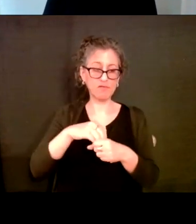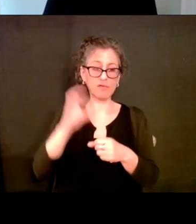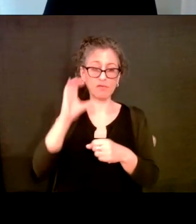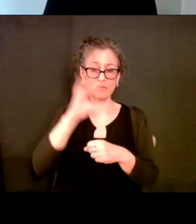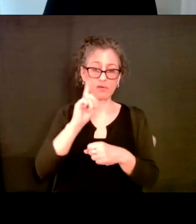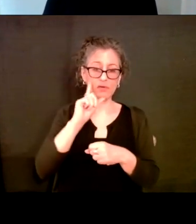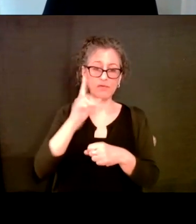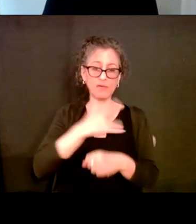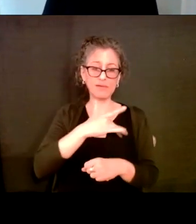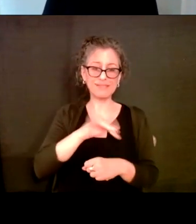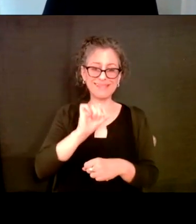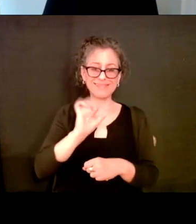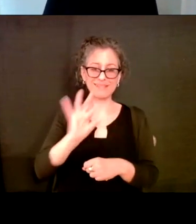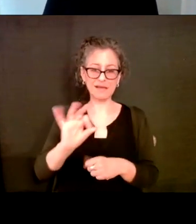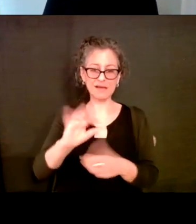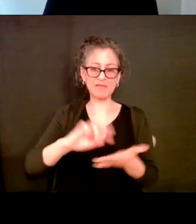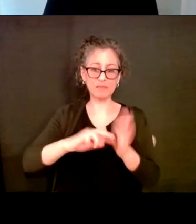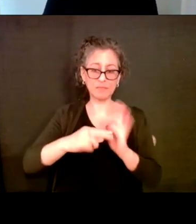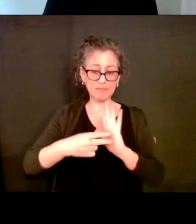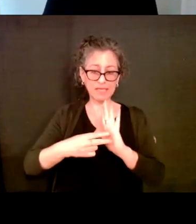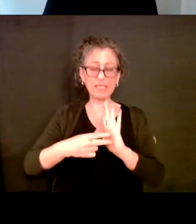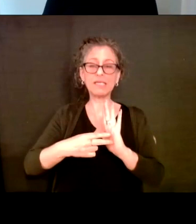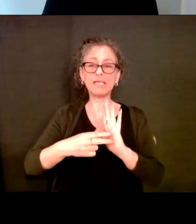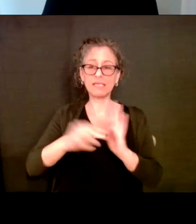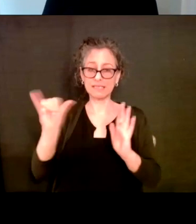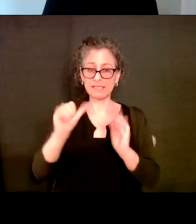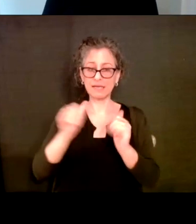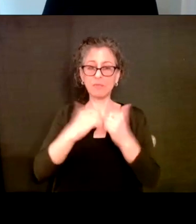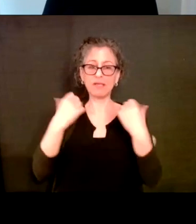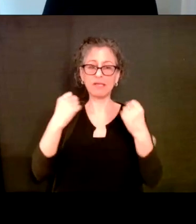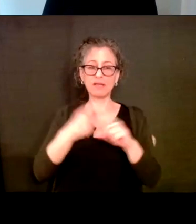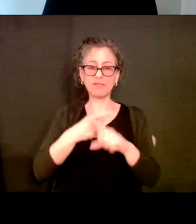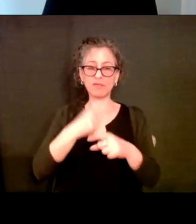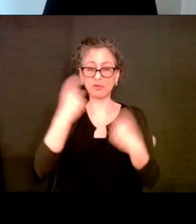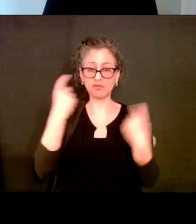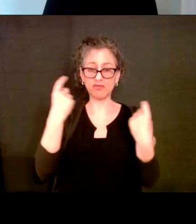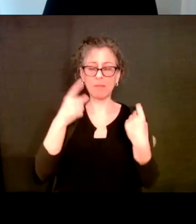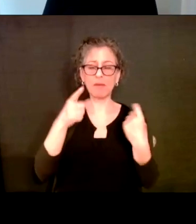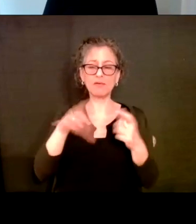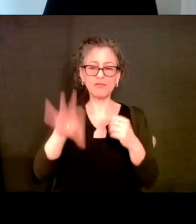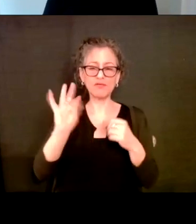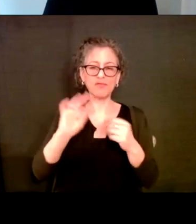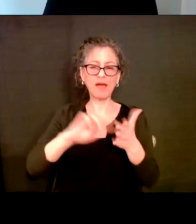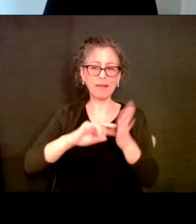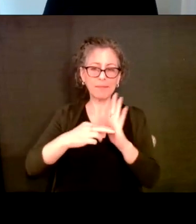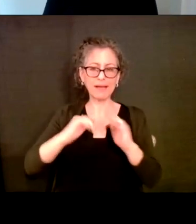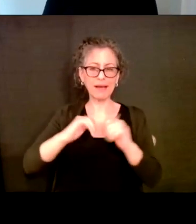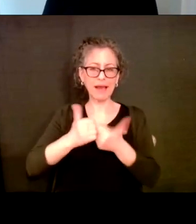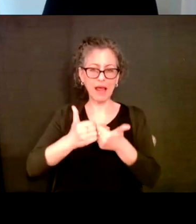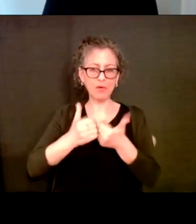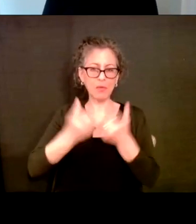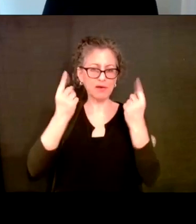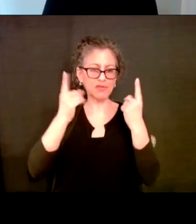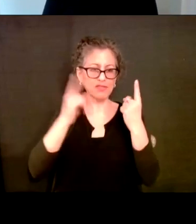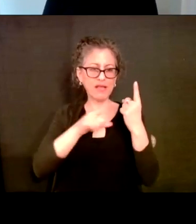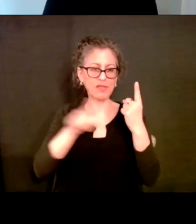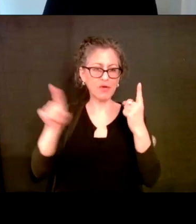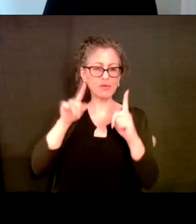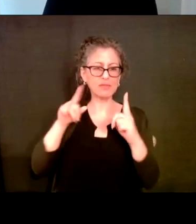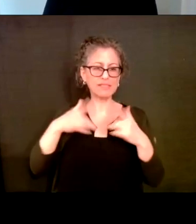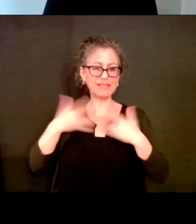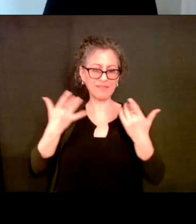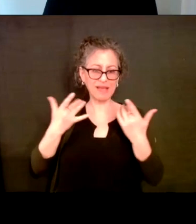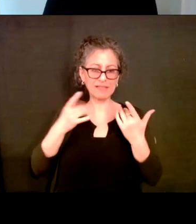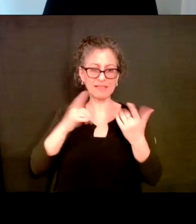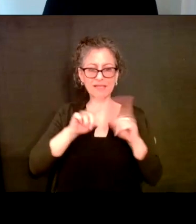of meaning. So does healing from trauma. It's about finding meaning. How do I make sense of the events or the experiences I've